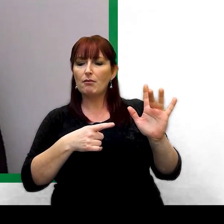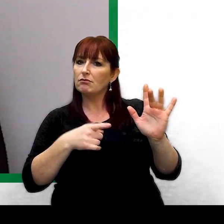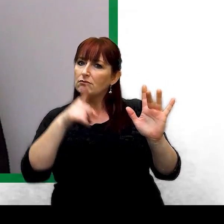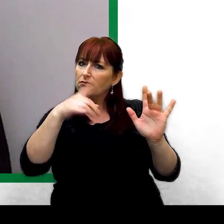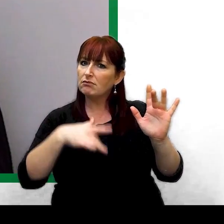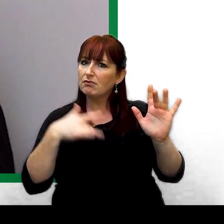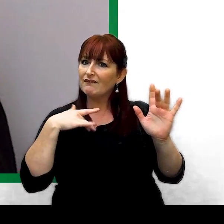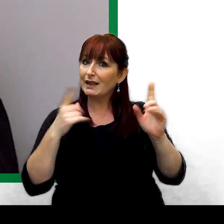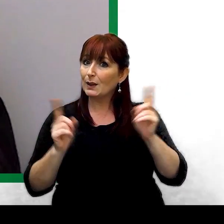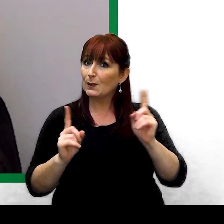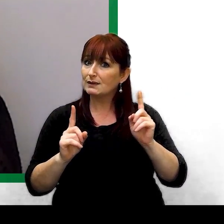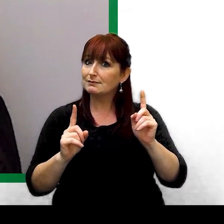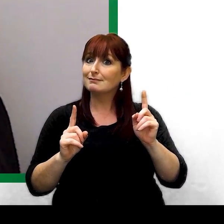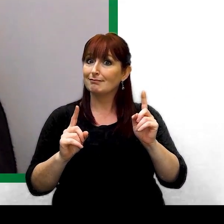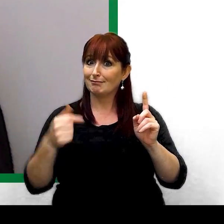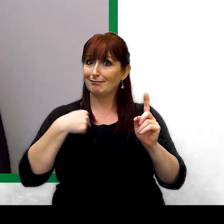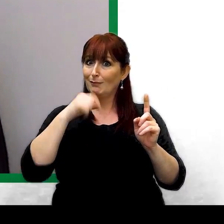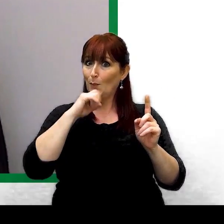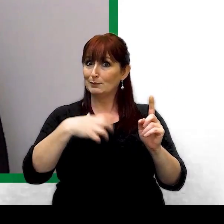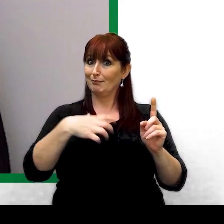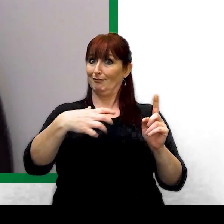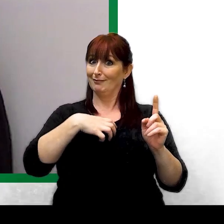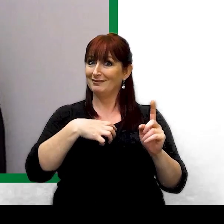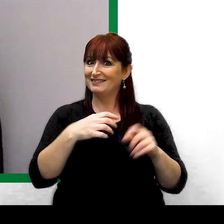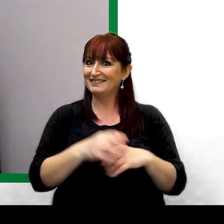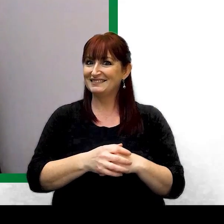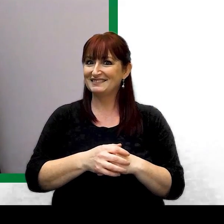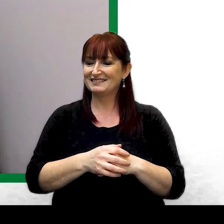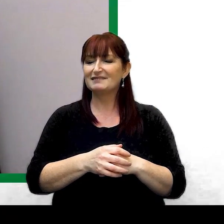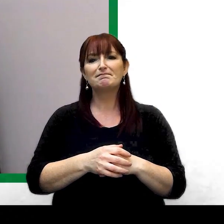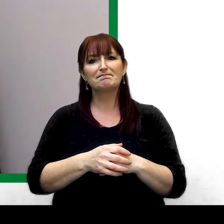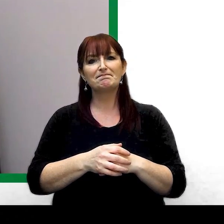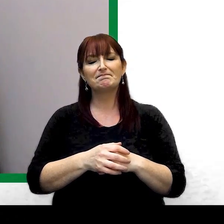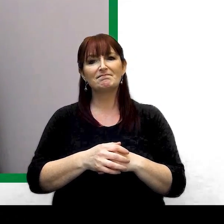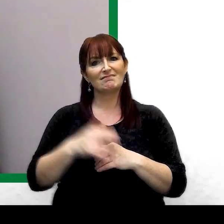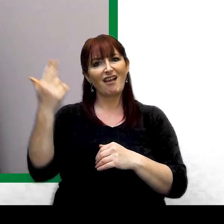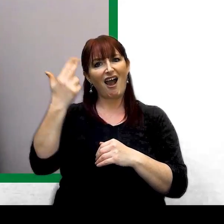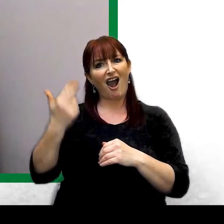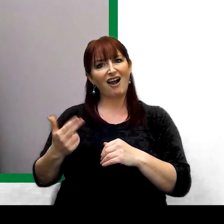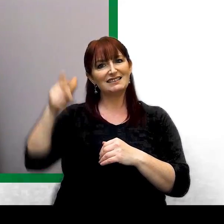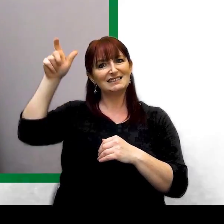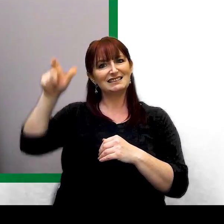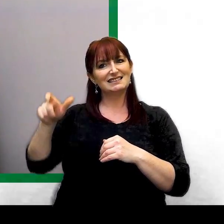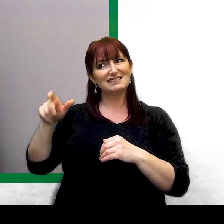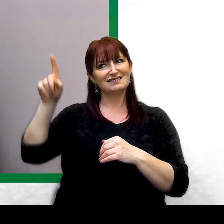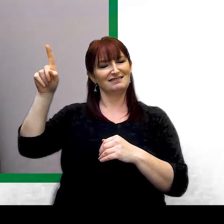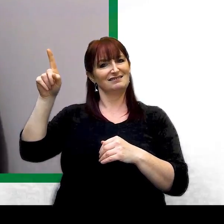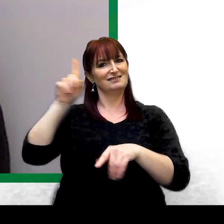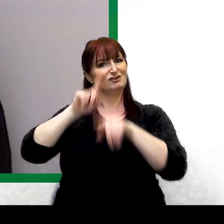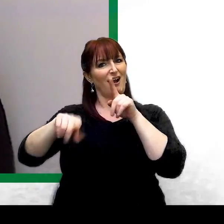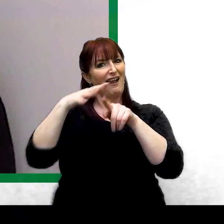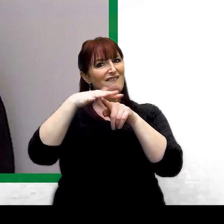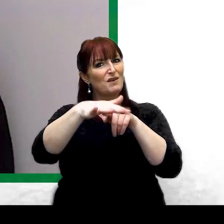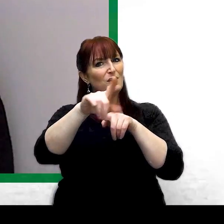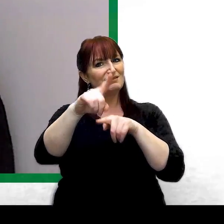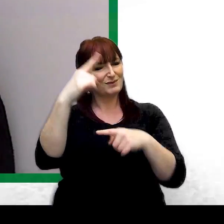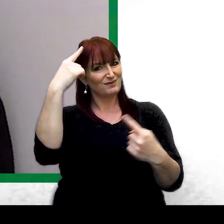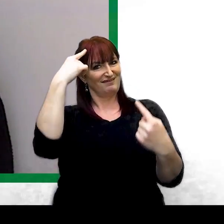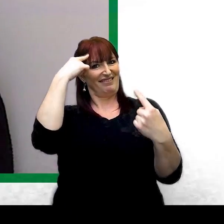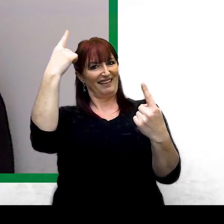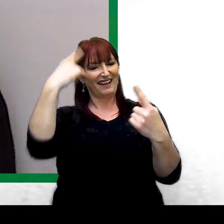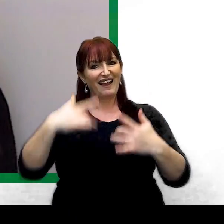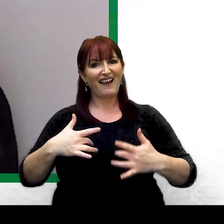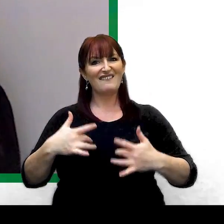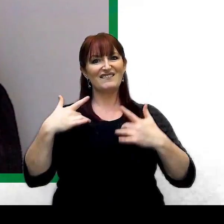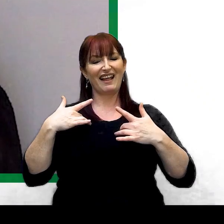it? I think it would take me by surprise. What could the artist be trying to make you think or feel by using different